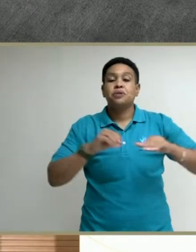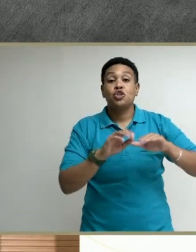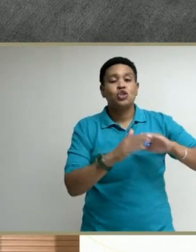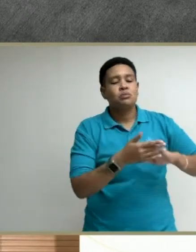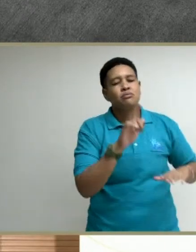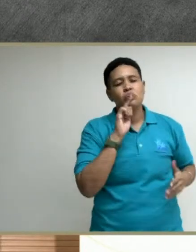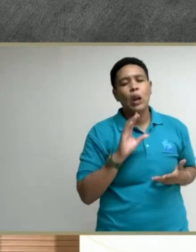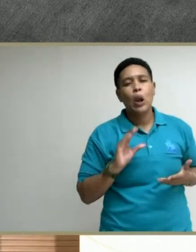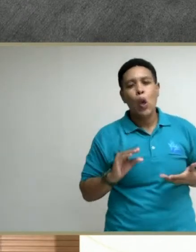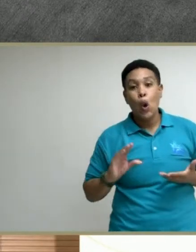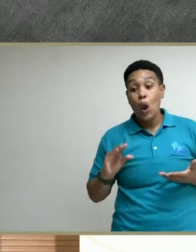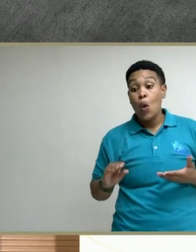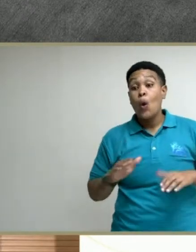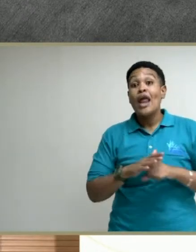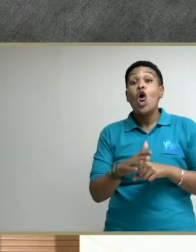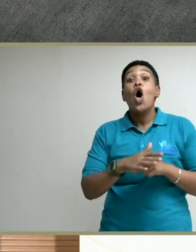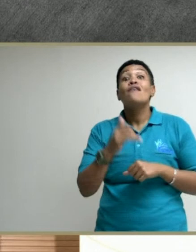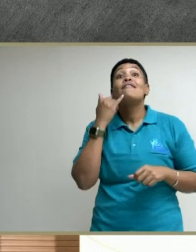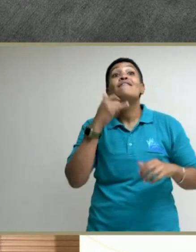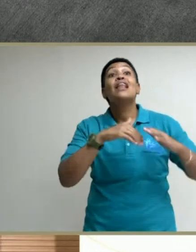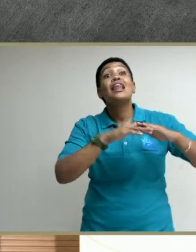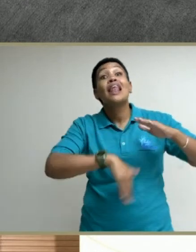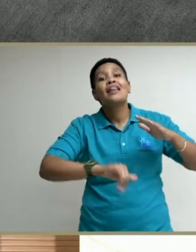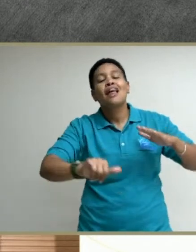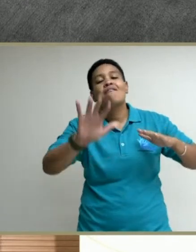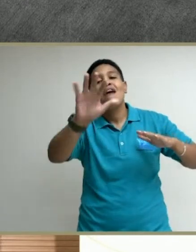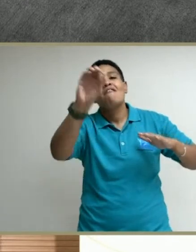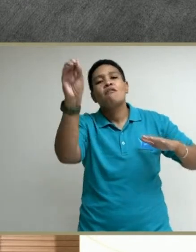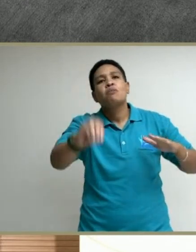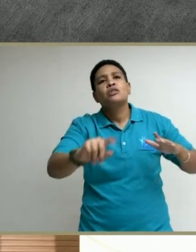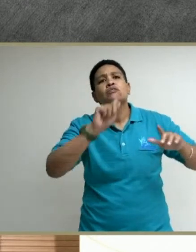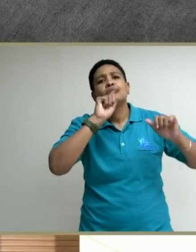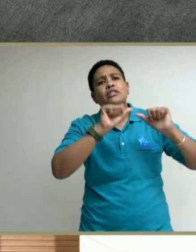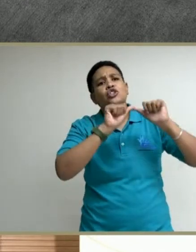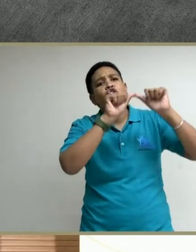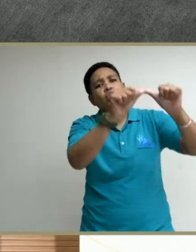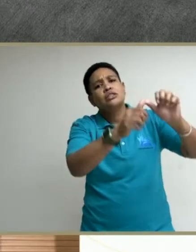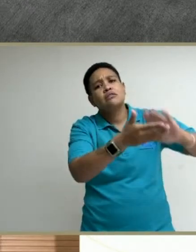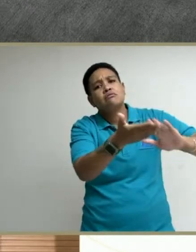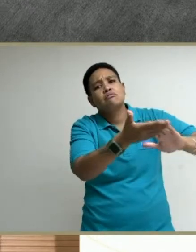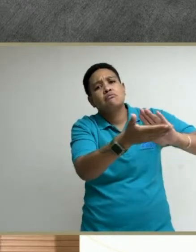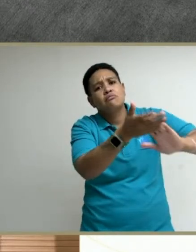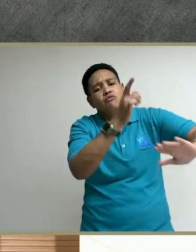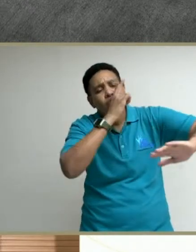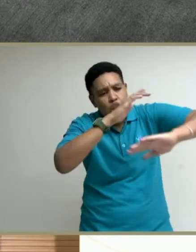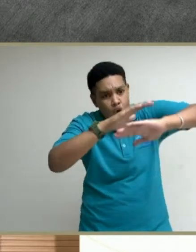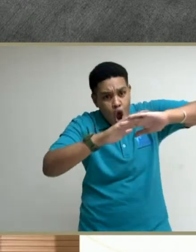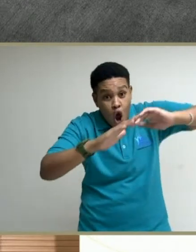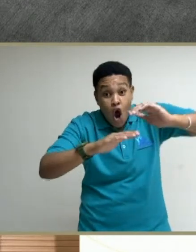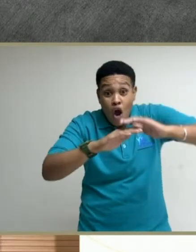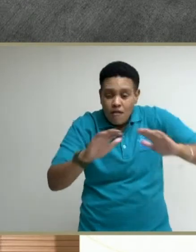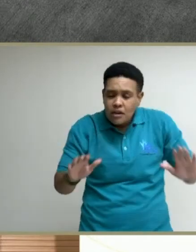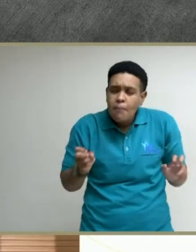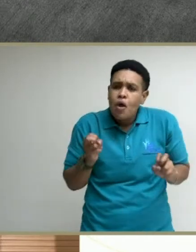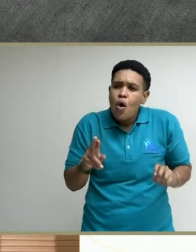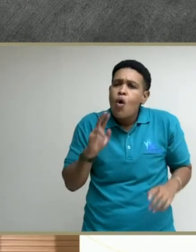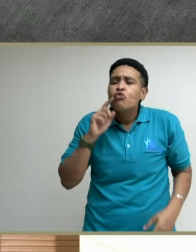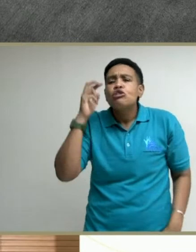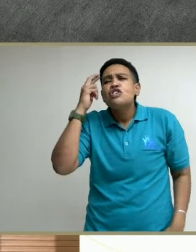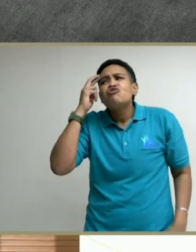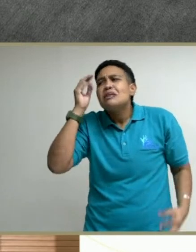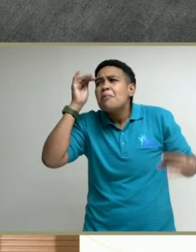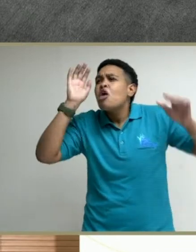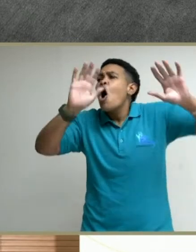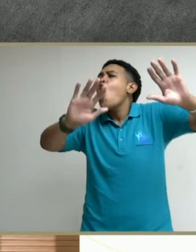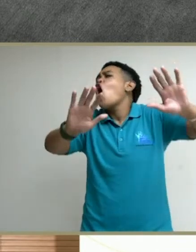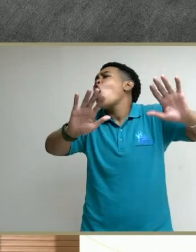low, and low enough if that less than 5% is sustained for us to comfortably or reasonably think that